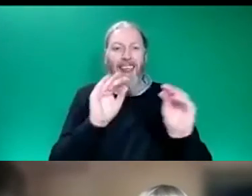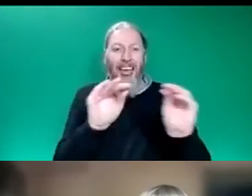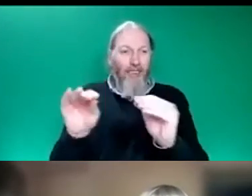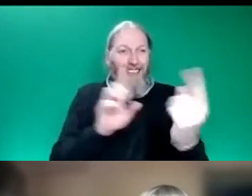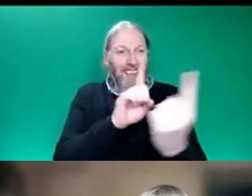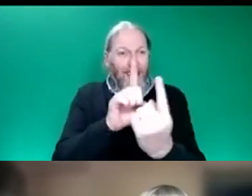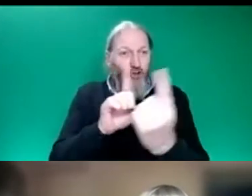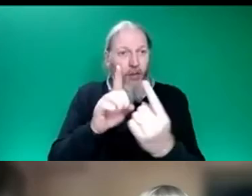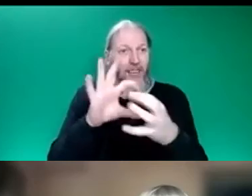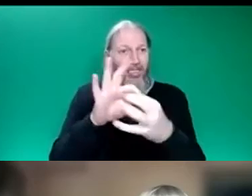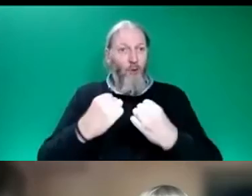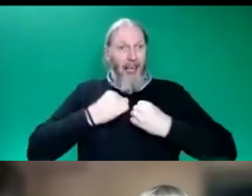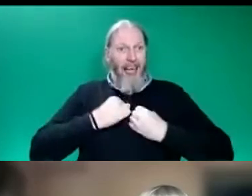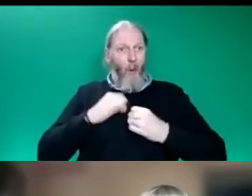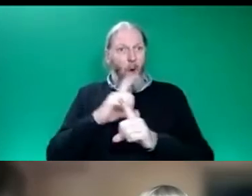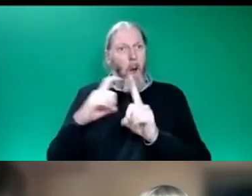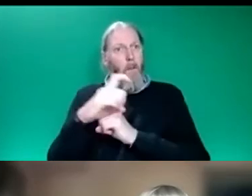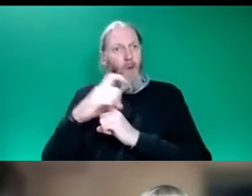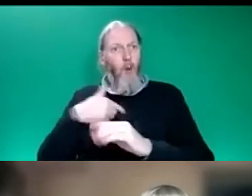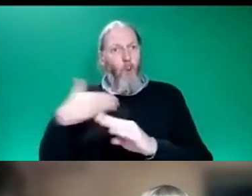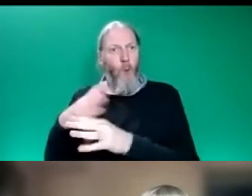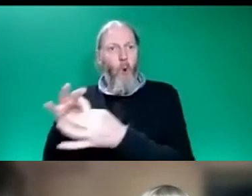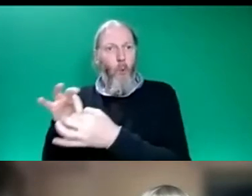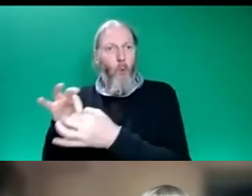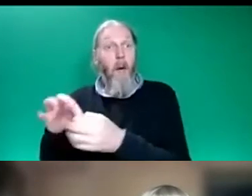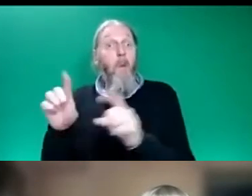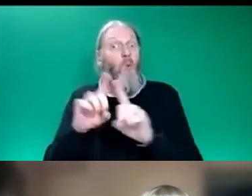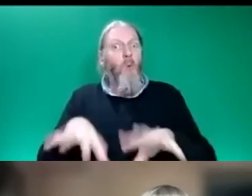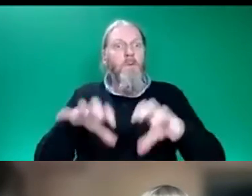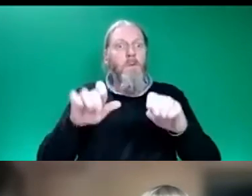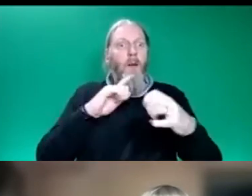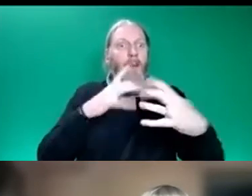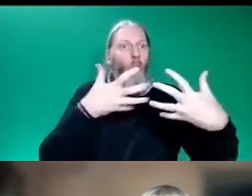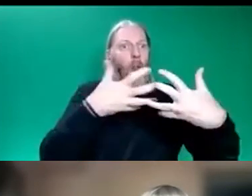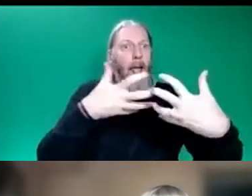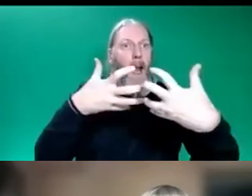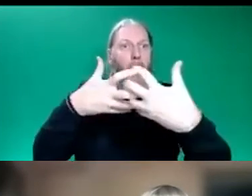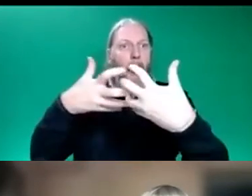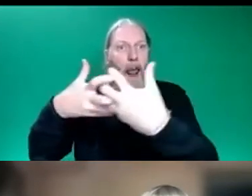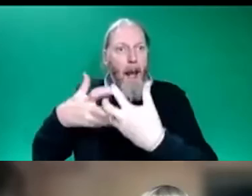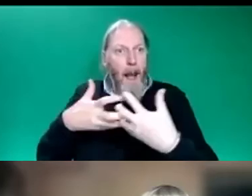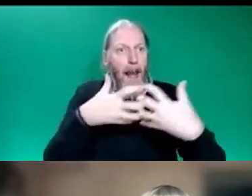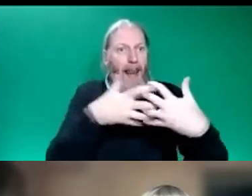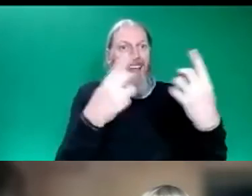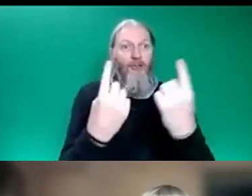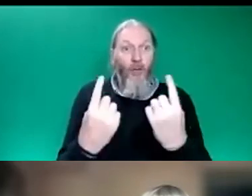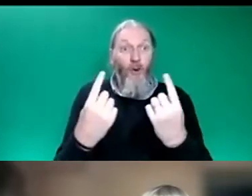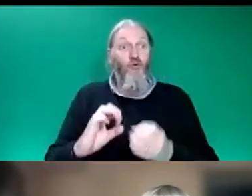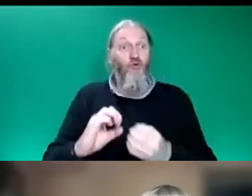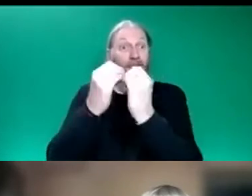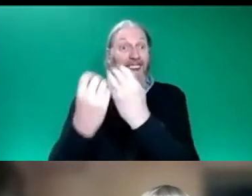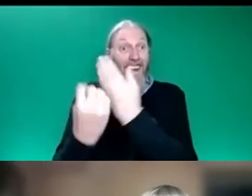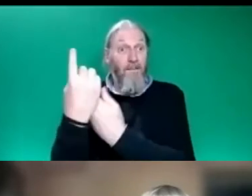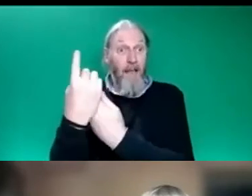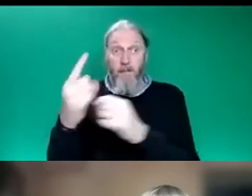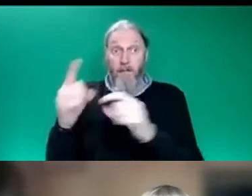work with, but also as well making links and creating opportunities with events, for example, and also events like this, bringing people together